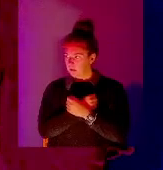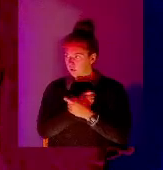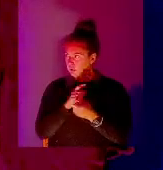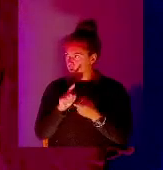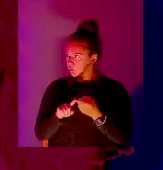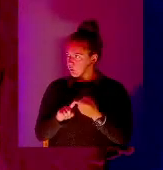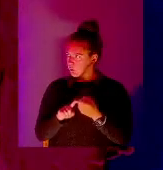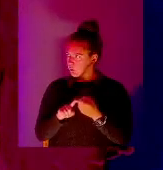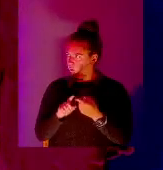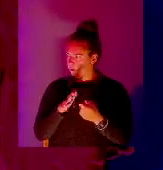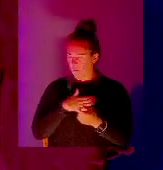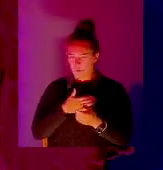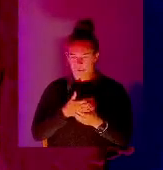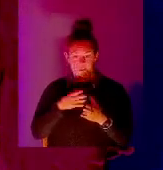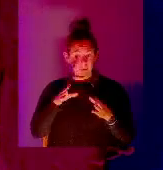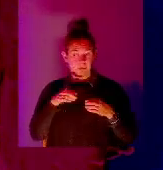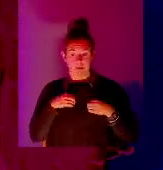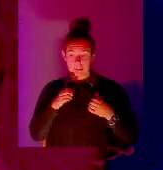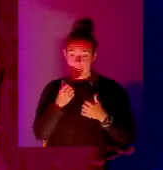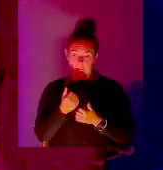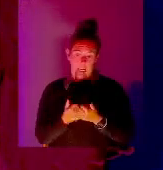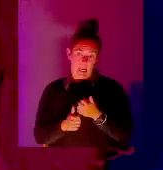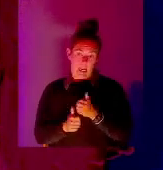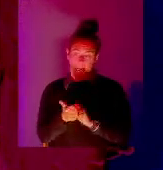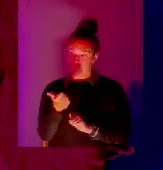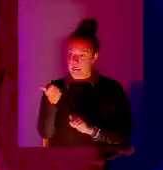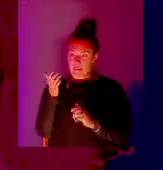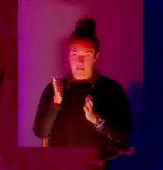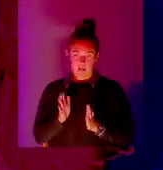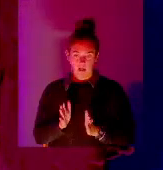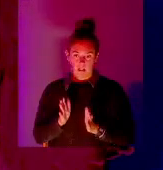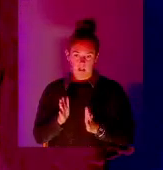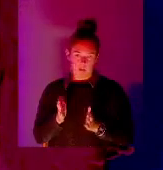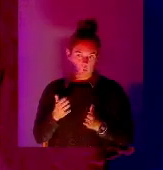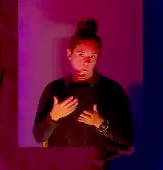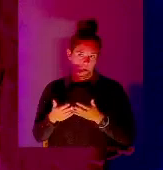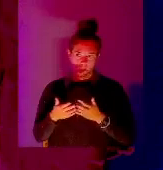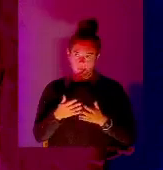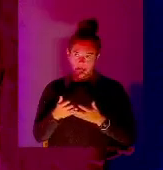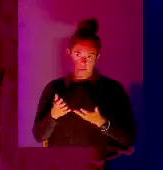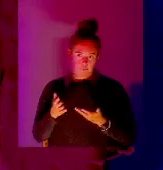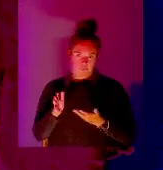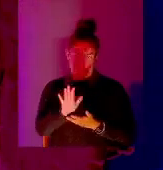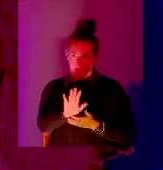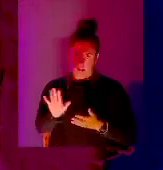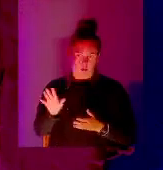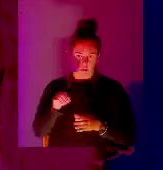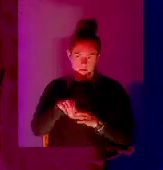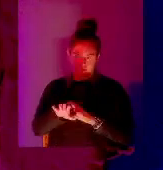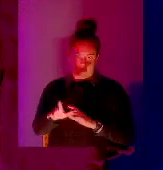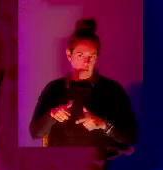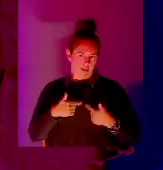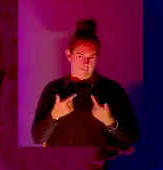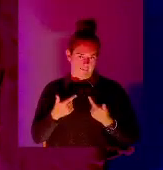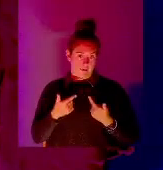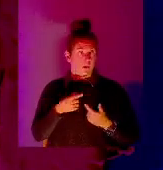anybody wherever they happen to be in life. And you do call us to love